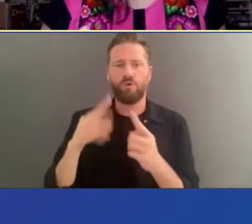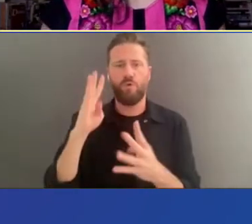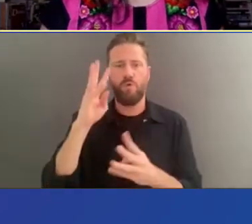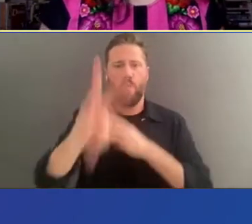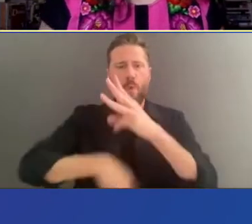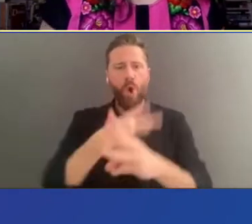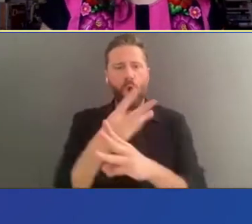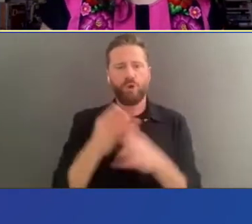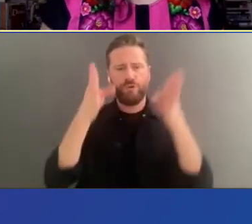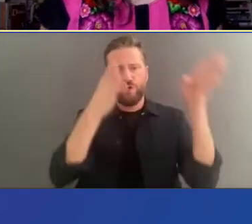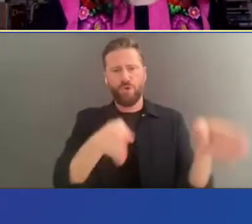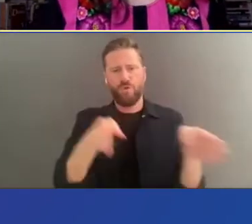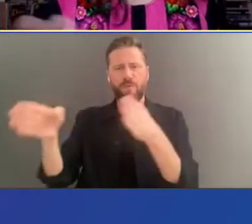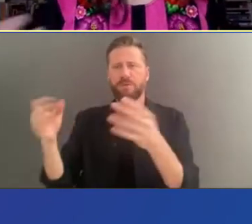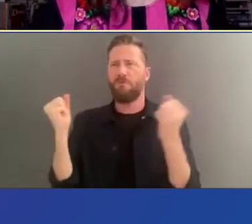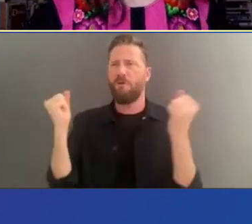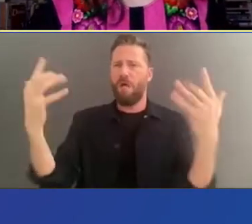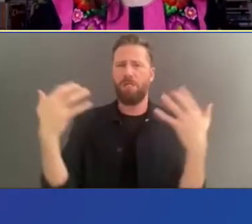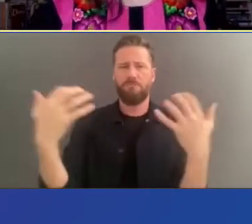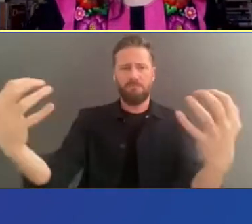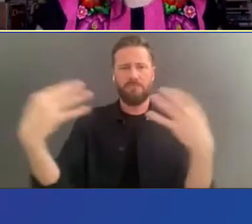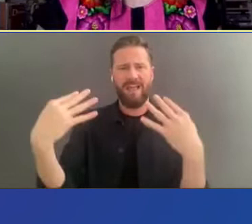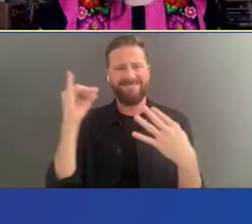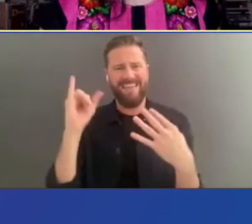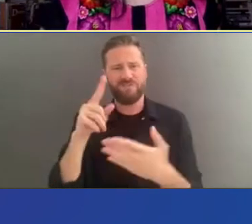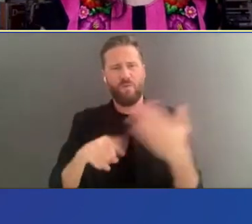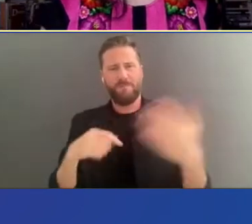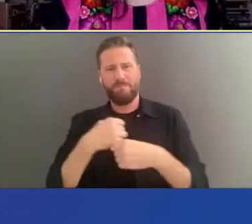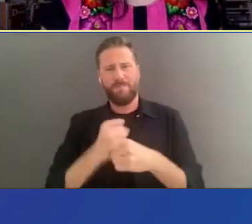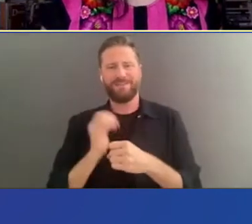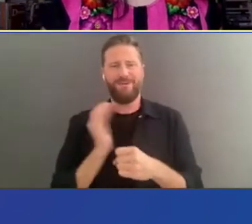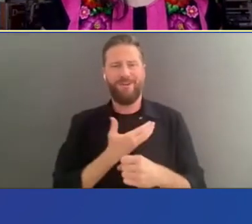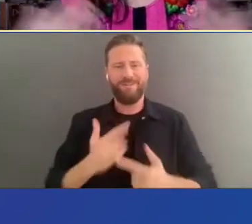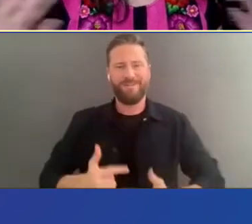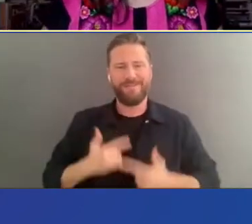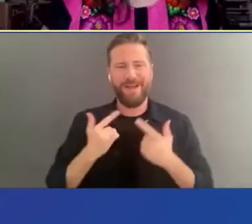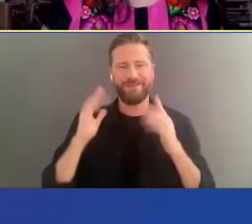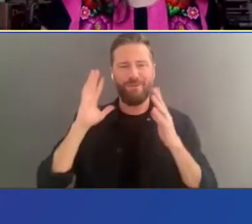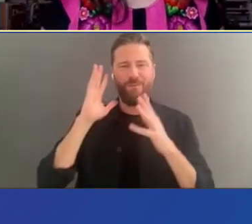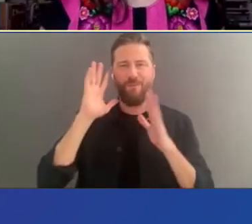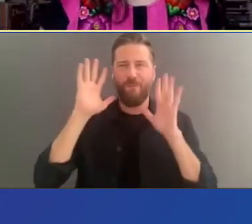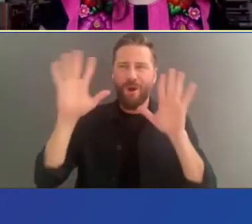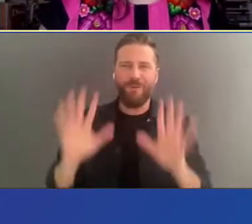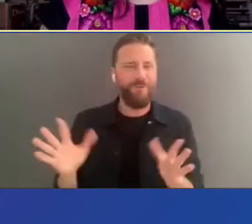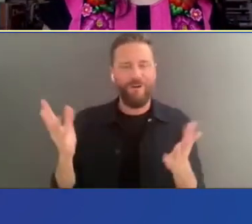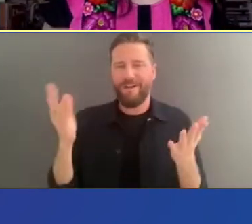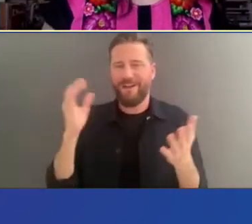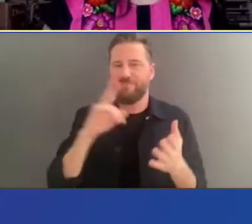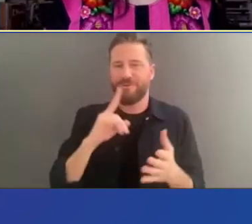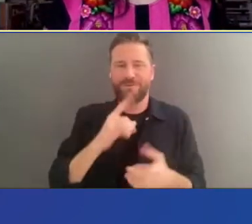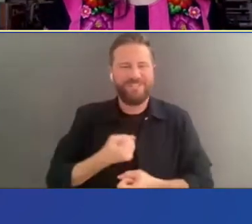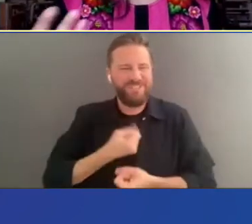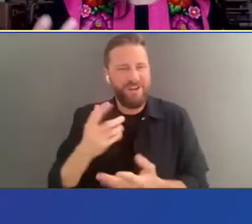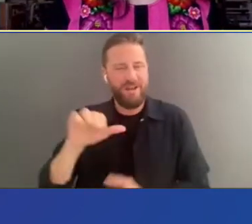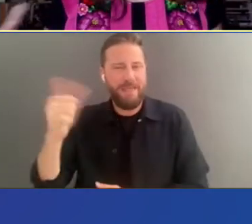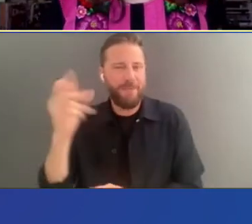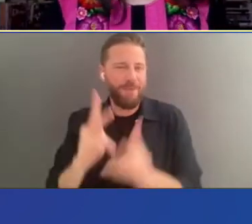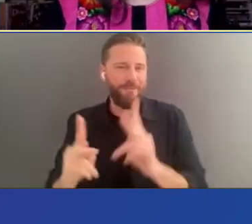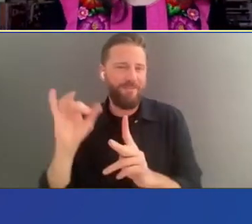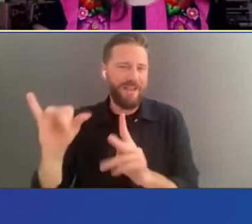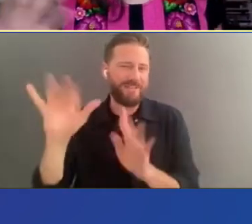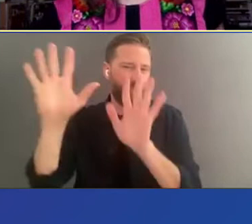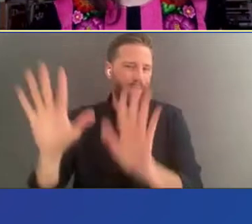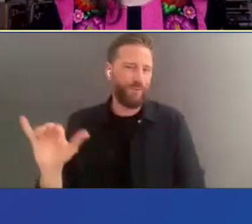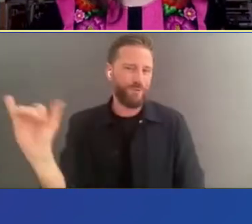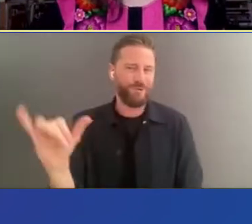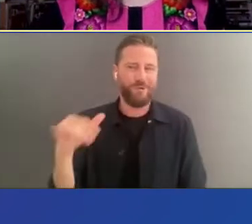what makes living wonderful and sharing with other people wonderful, which is dance